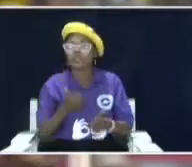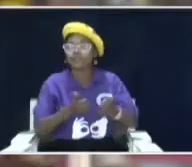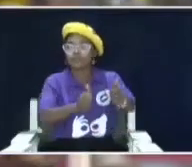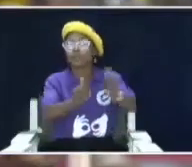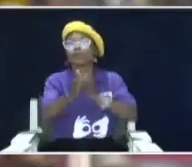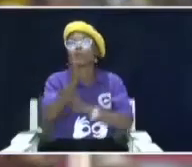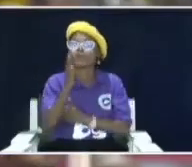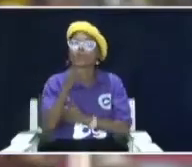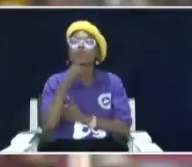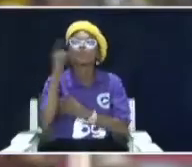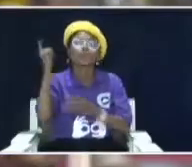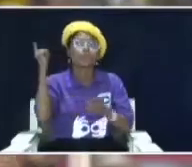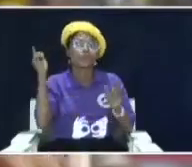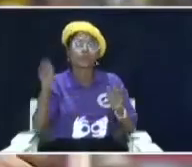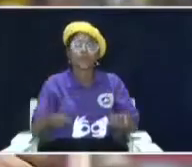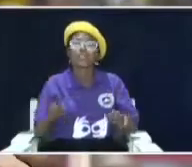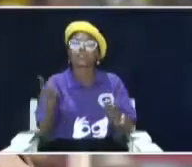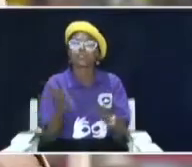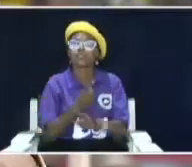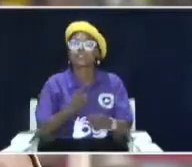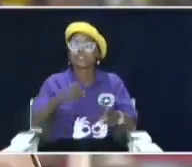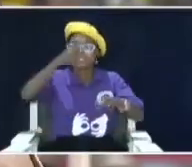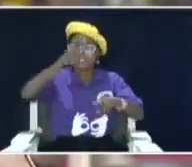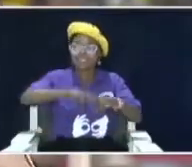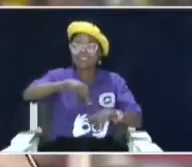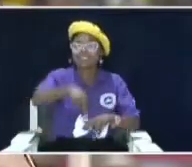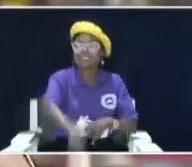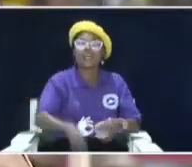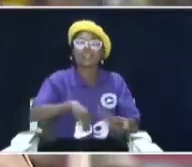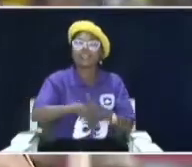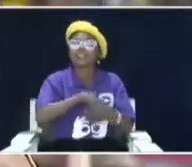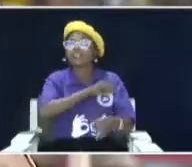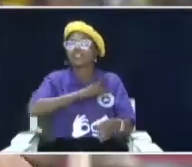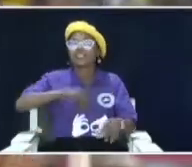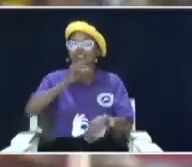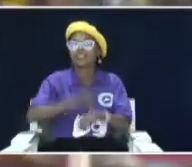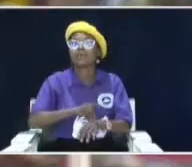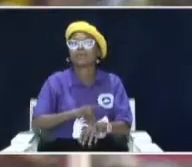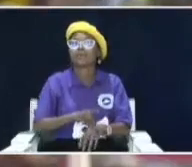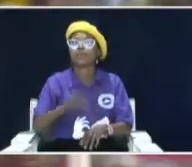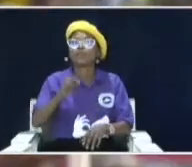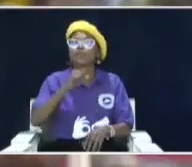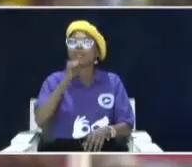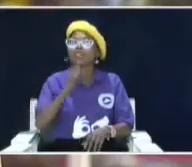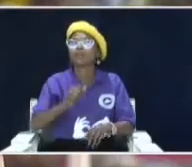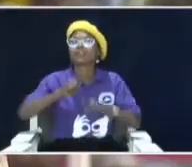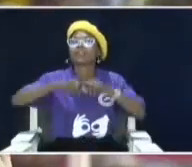You can't just sit down in the kingdom. You are an asset. You are not a liability.